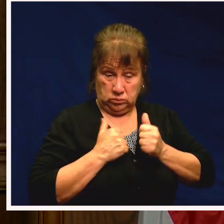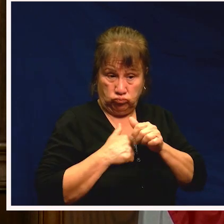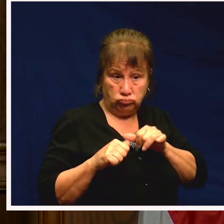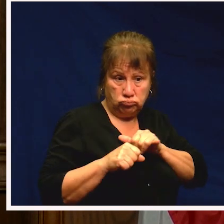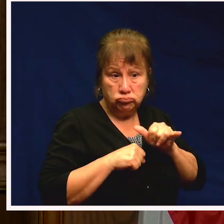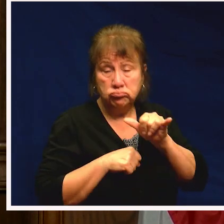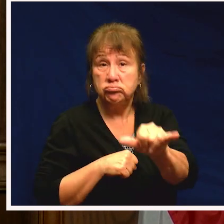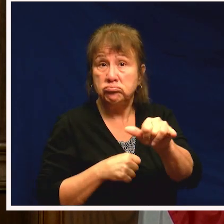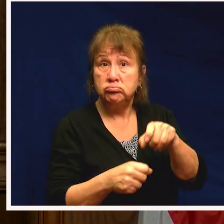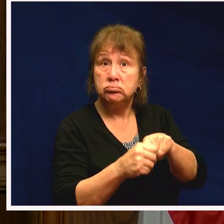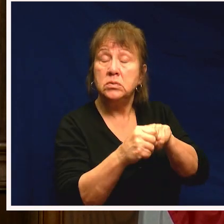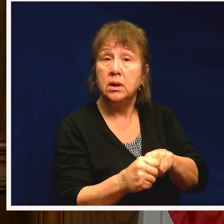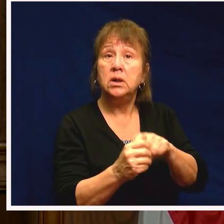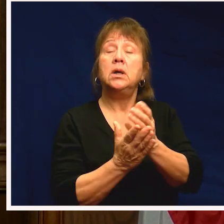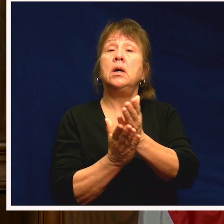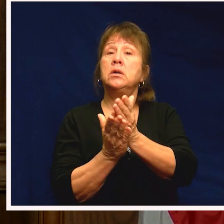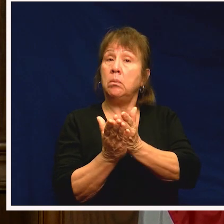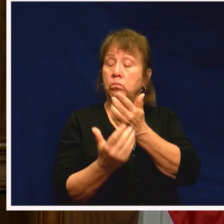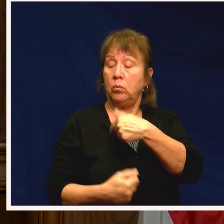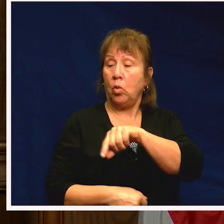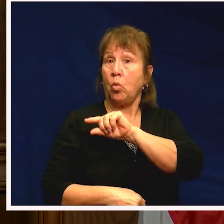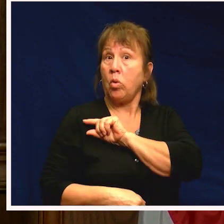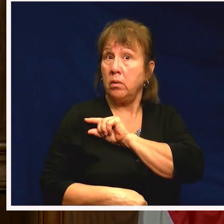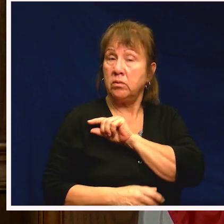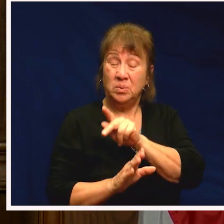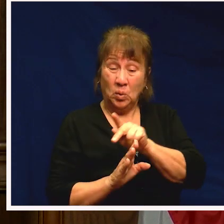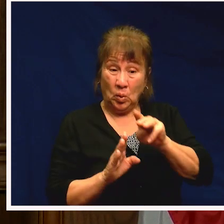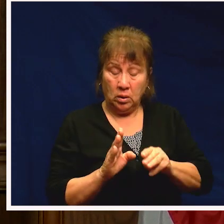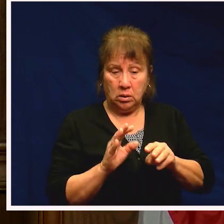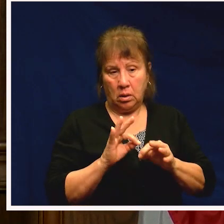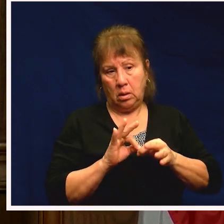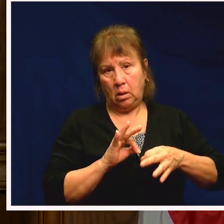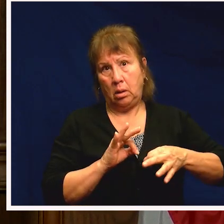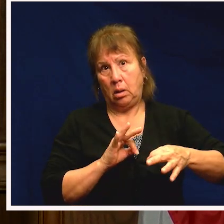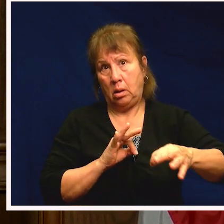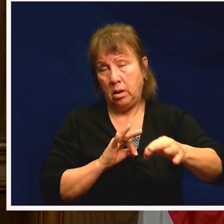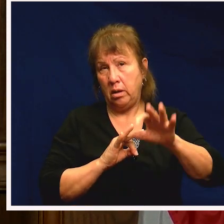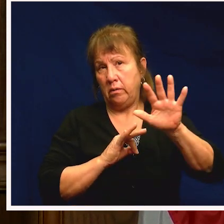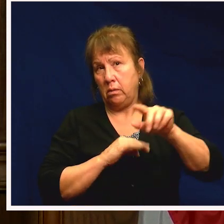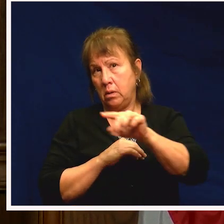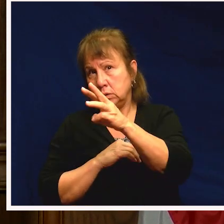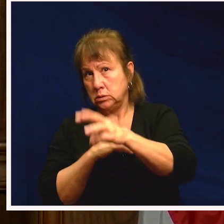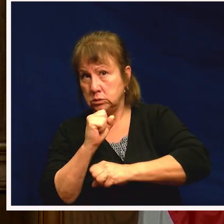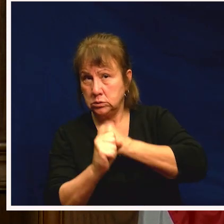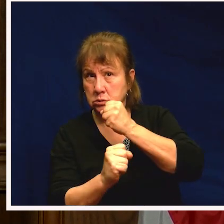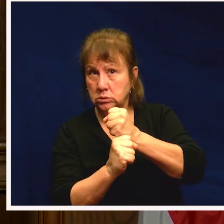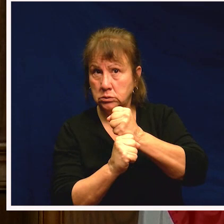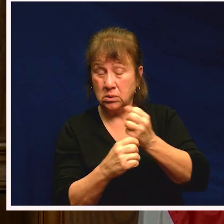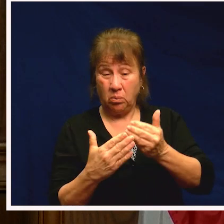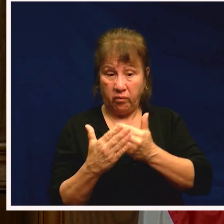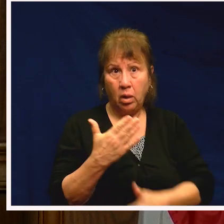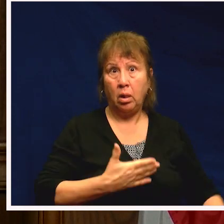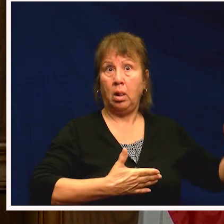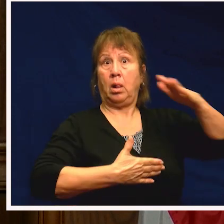term. Some applicants have qualified for programs that may take 5 or 6 years before they can, before they make it to the top